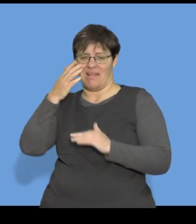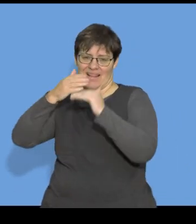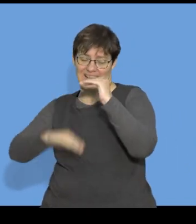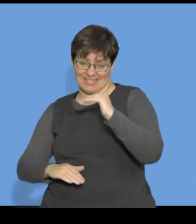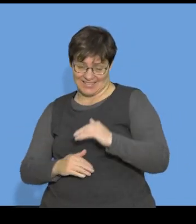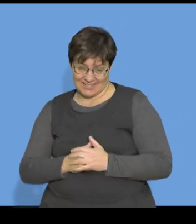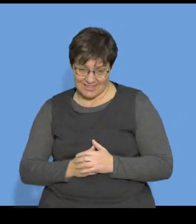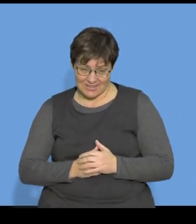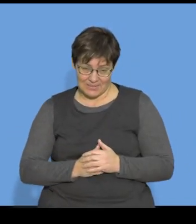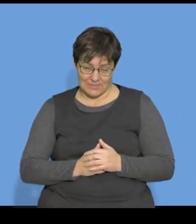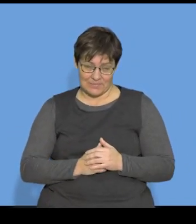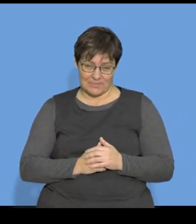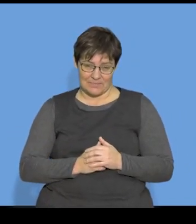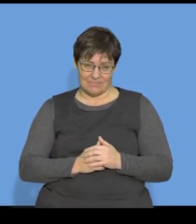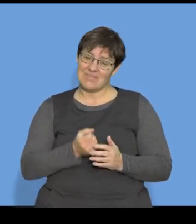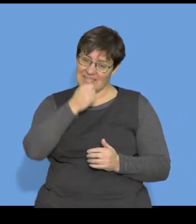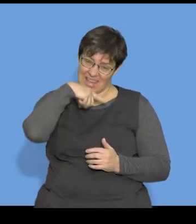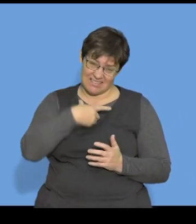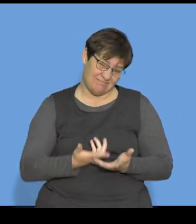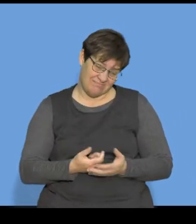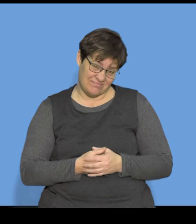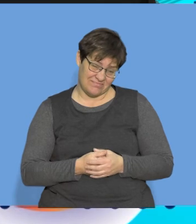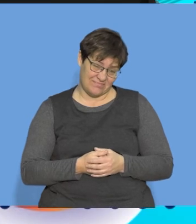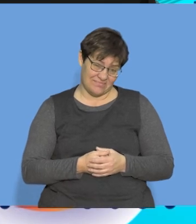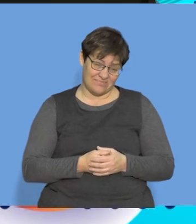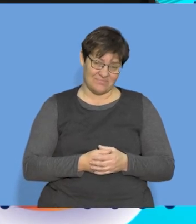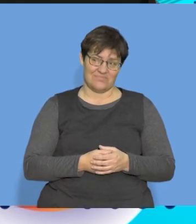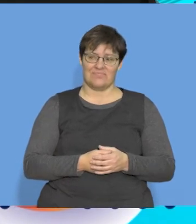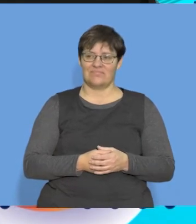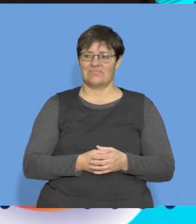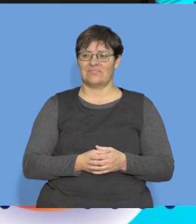than men. Sad, eh?